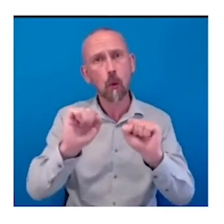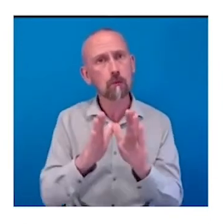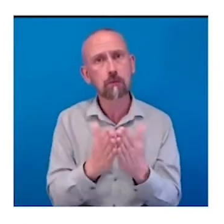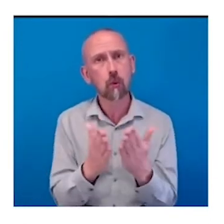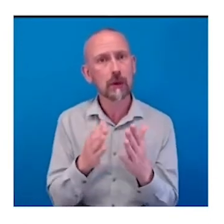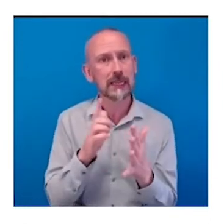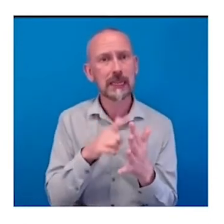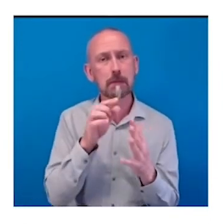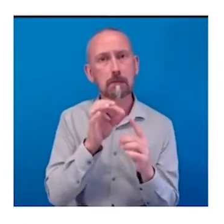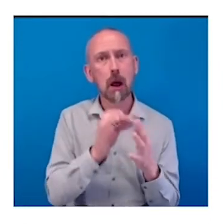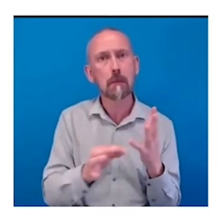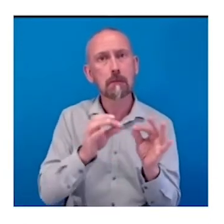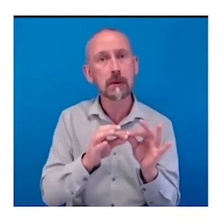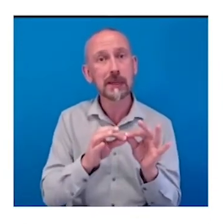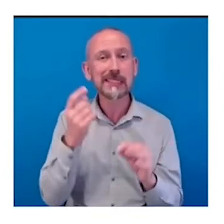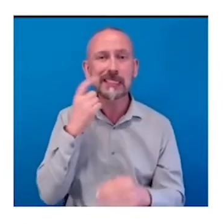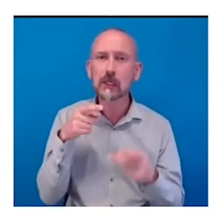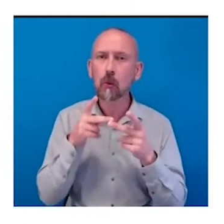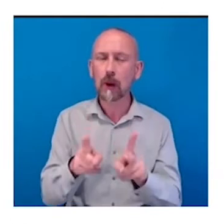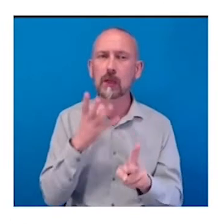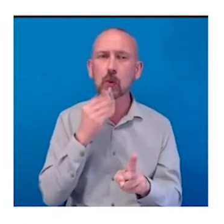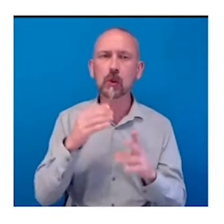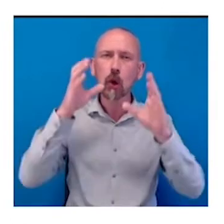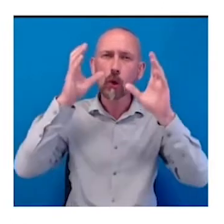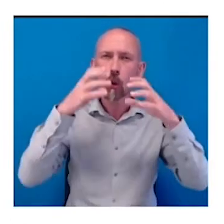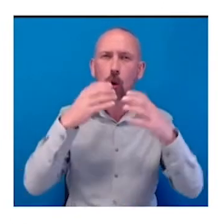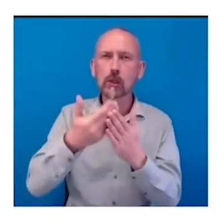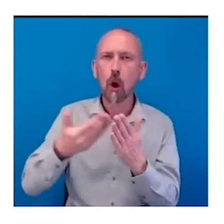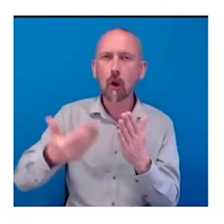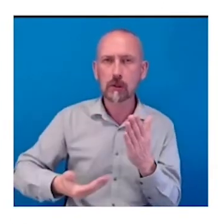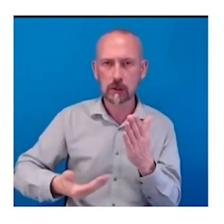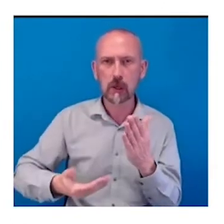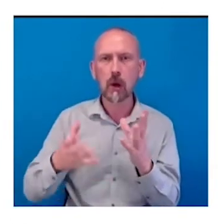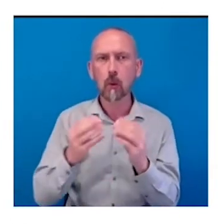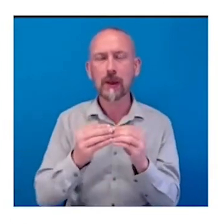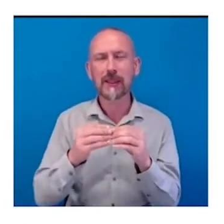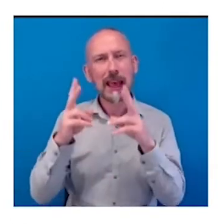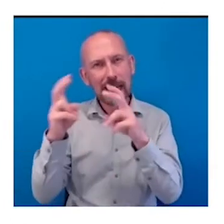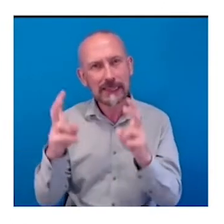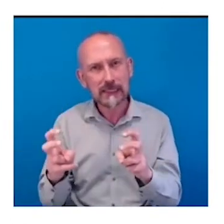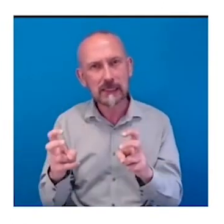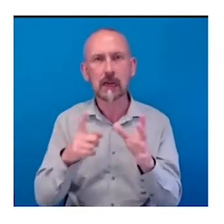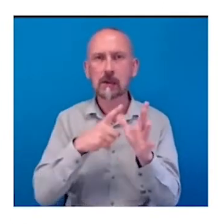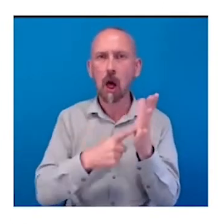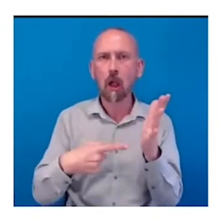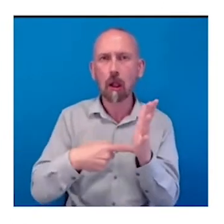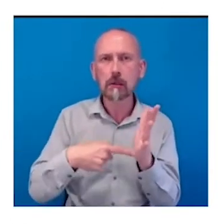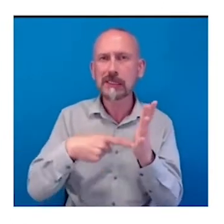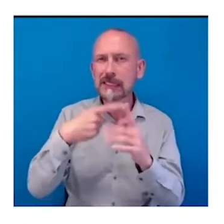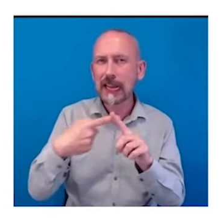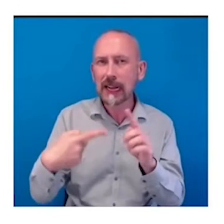structured document within Google Docs, make sure it's got headings and alt text on the images, and then simply do download as